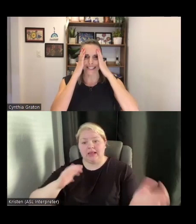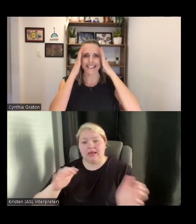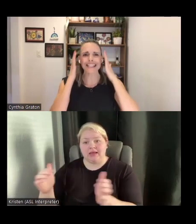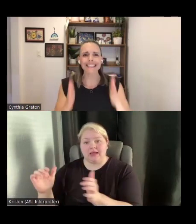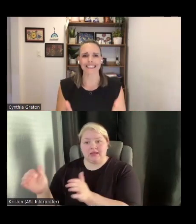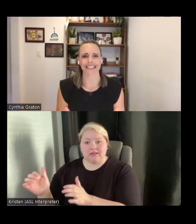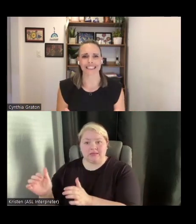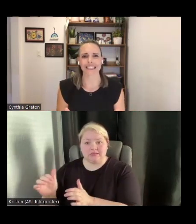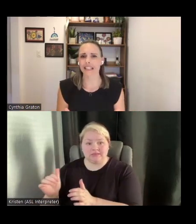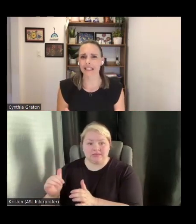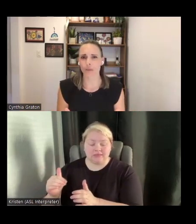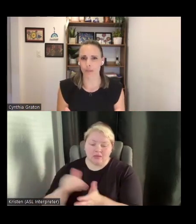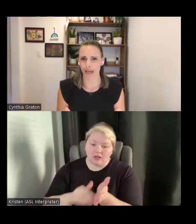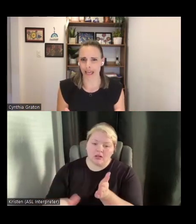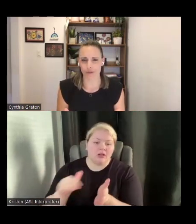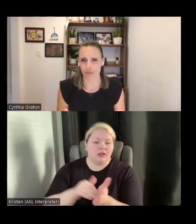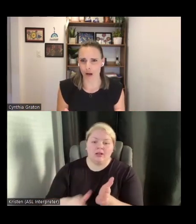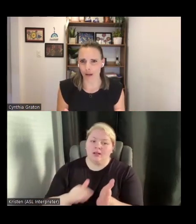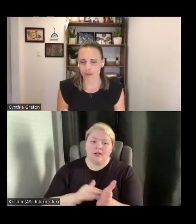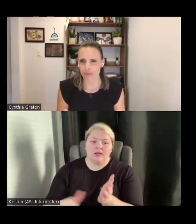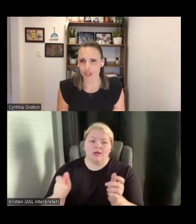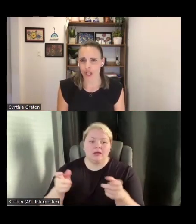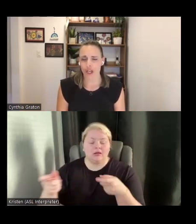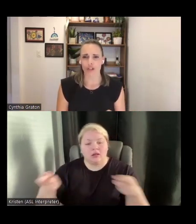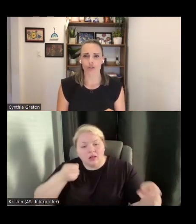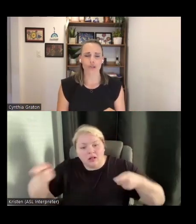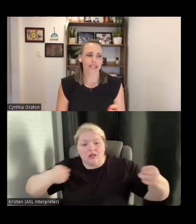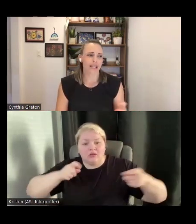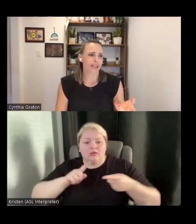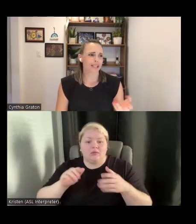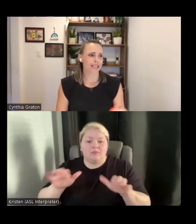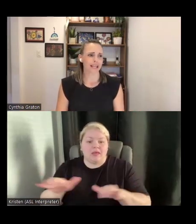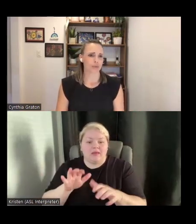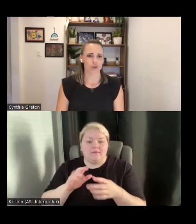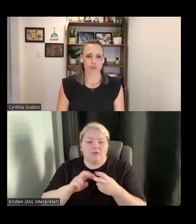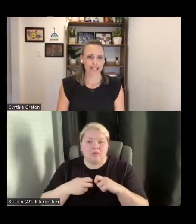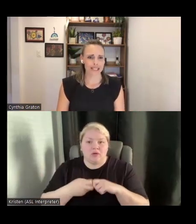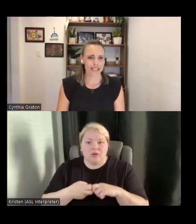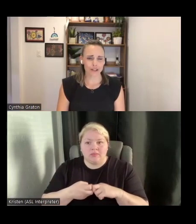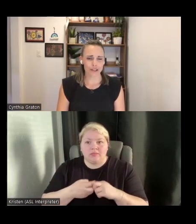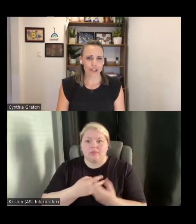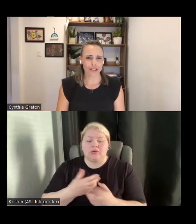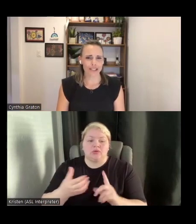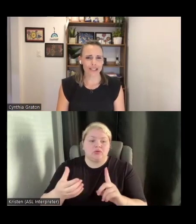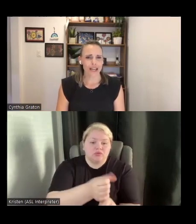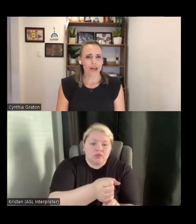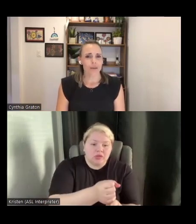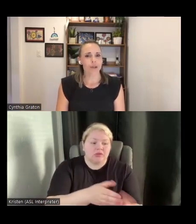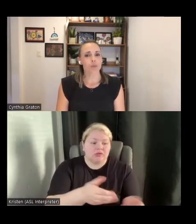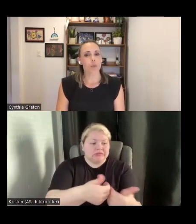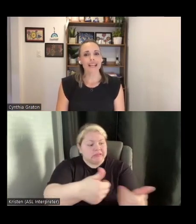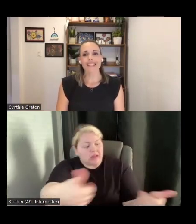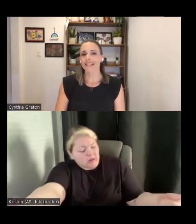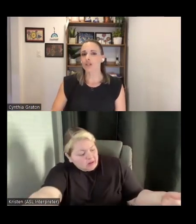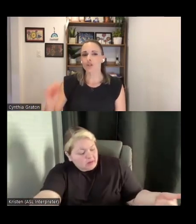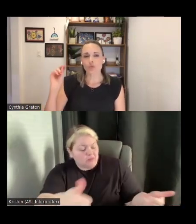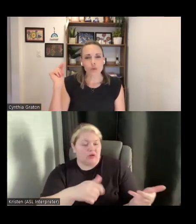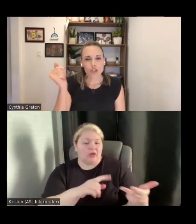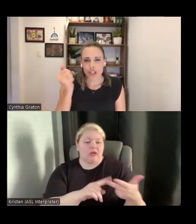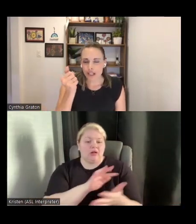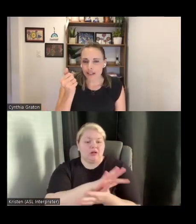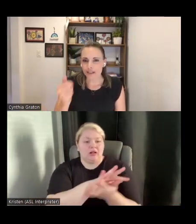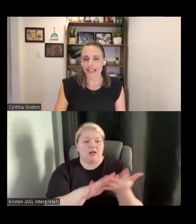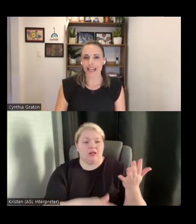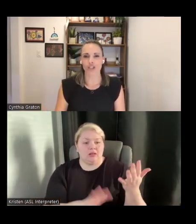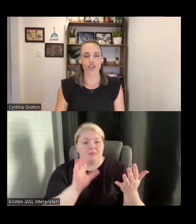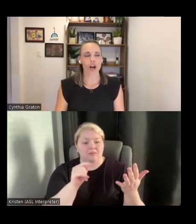were constantly dealing with behavior problems, using things like restraint and seclusions. But when they